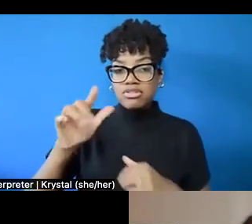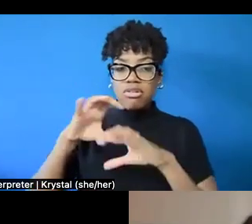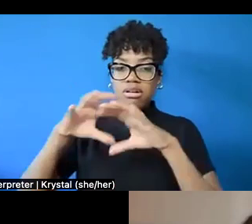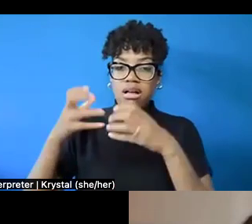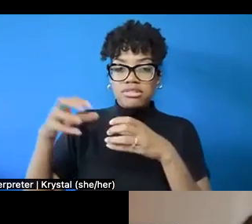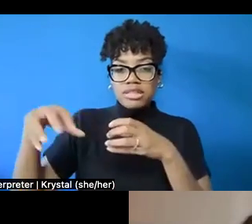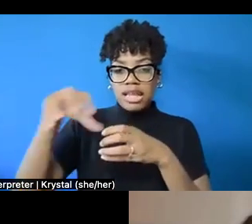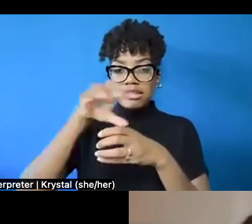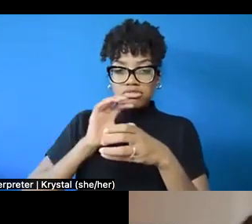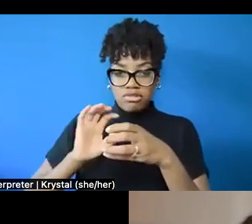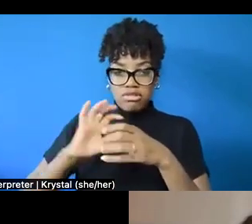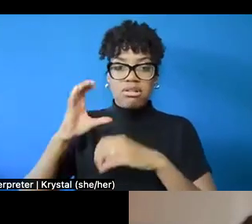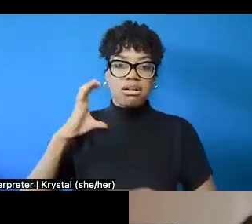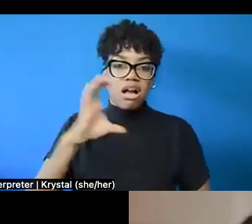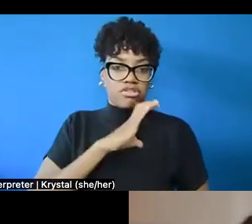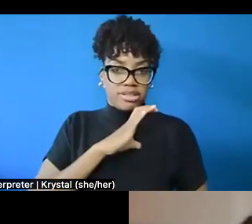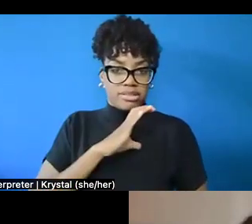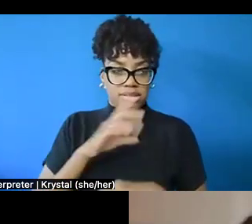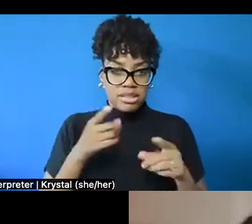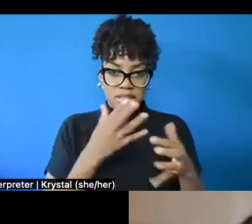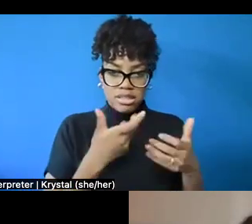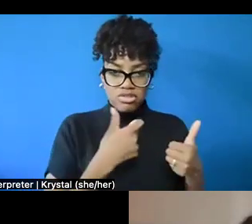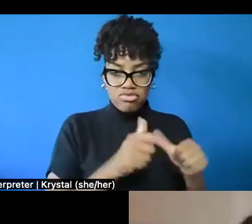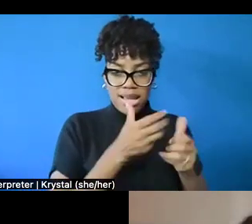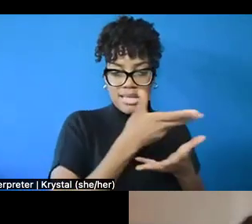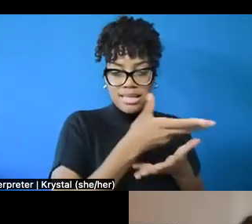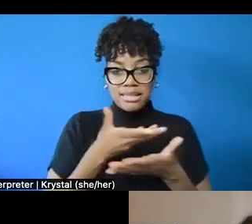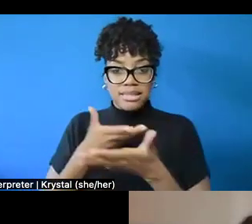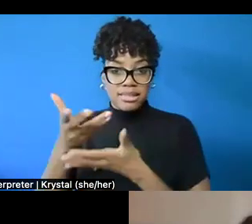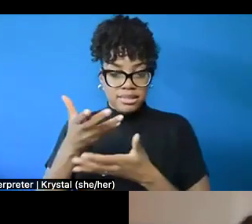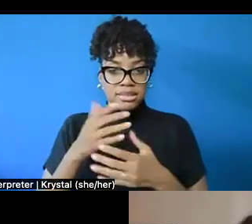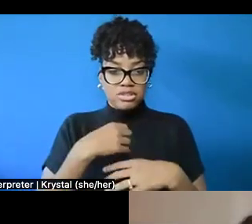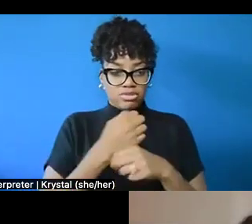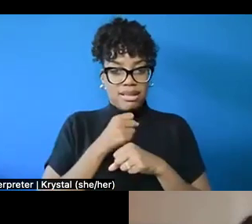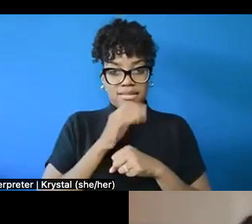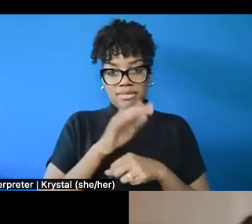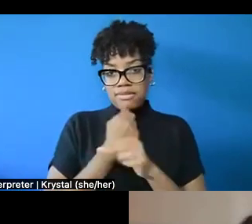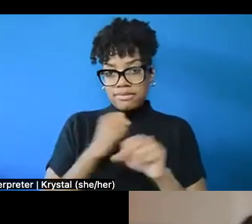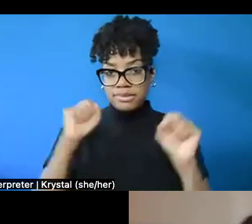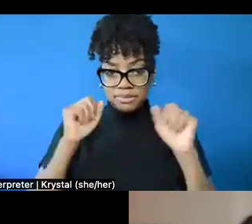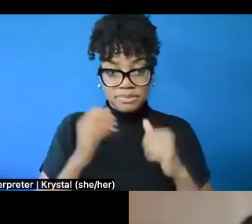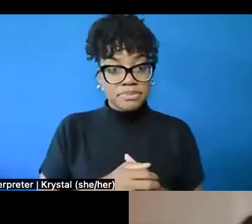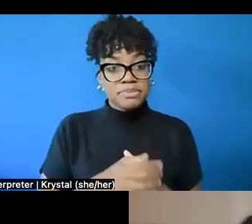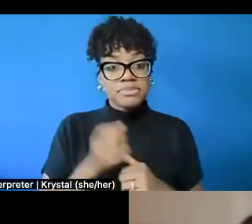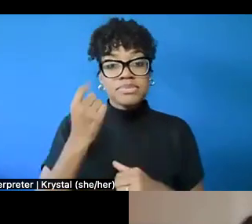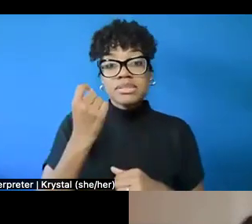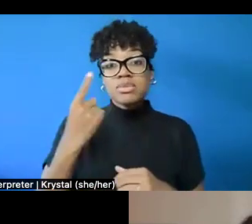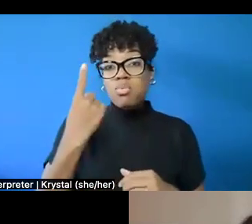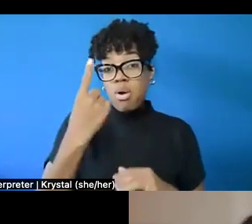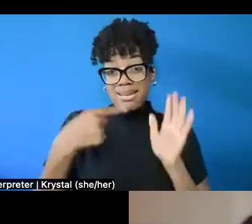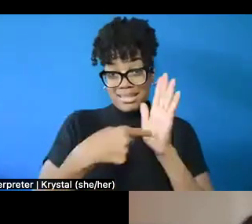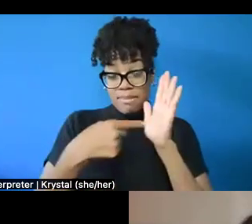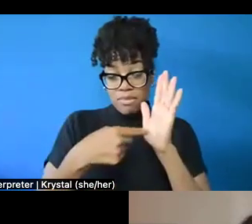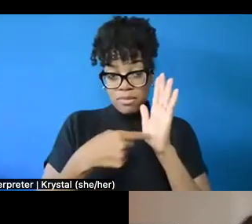So, two examples, we have a brother-sister duo, Molly and Joseph Brant, of the Haudenosaunee or the